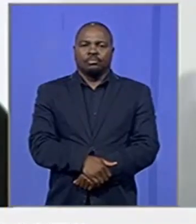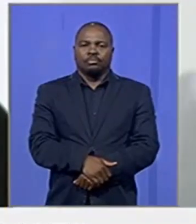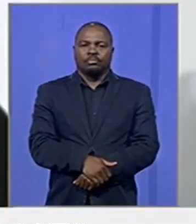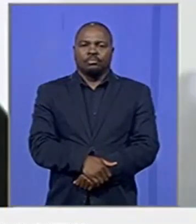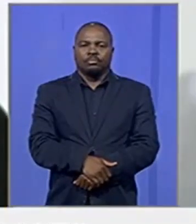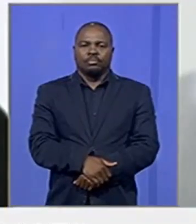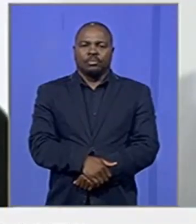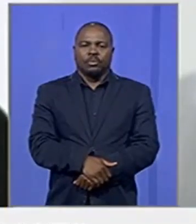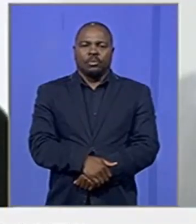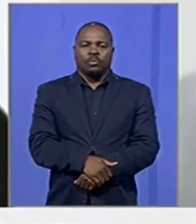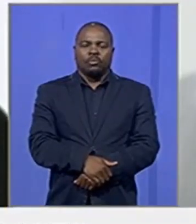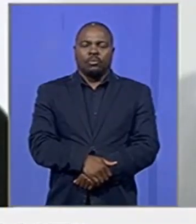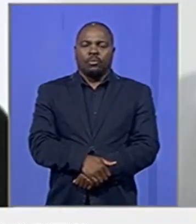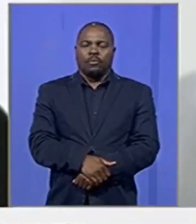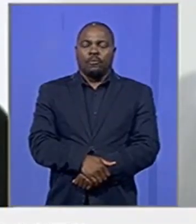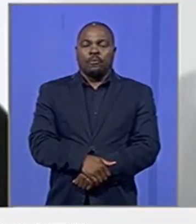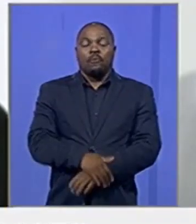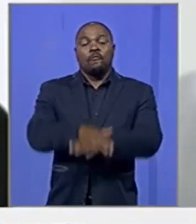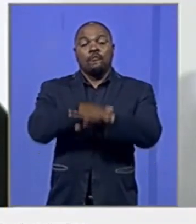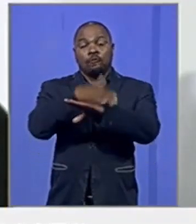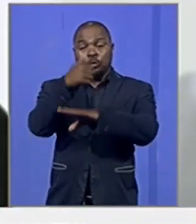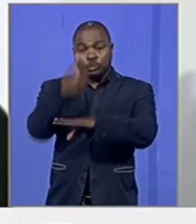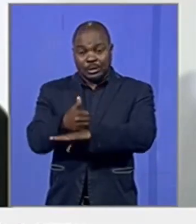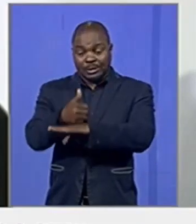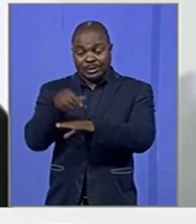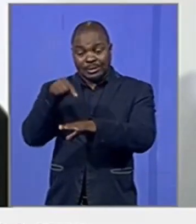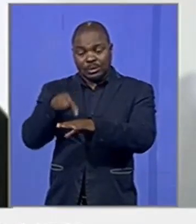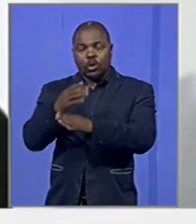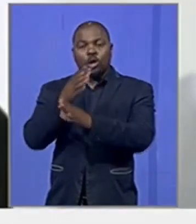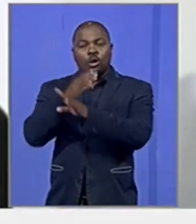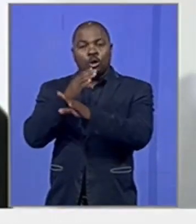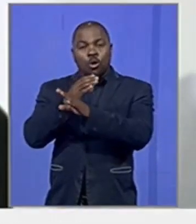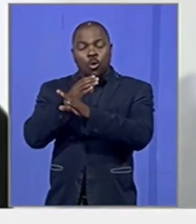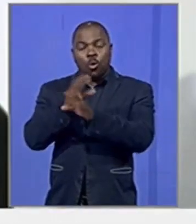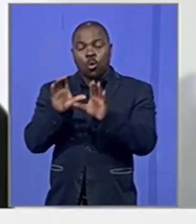The foundation of the Congress of the People